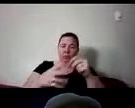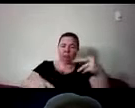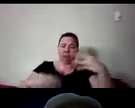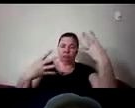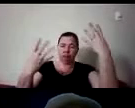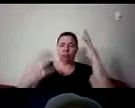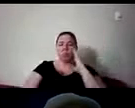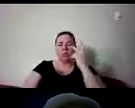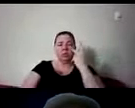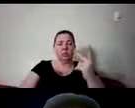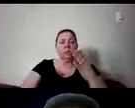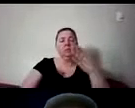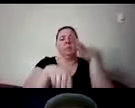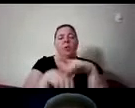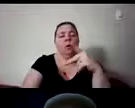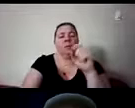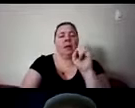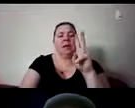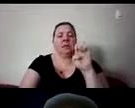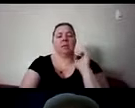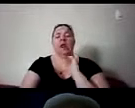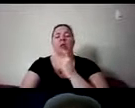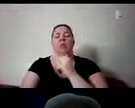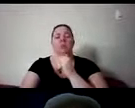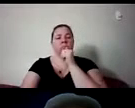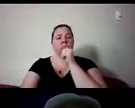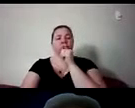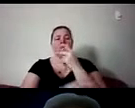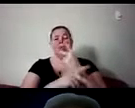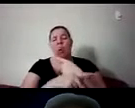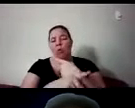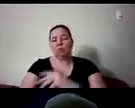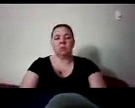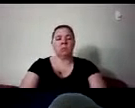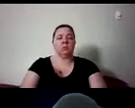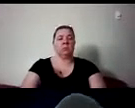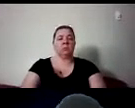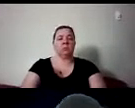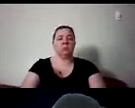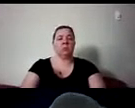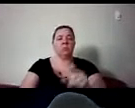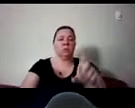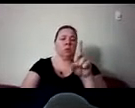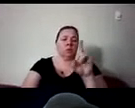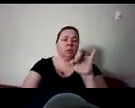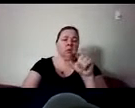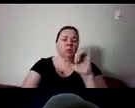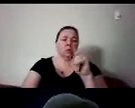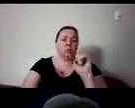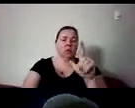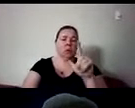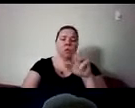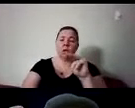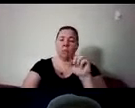it. Onpassive, our proprietary products. Okay? Digital marketing, I spent some time on it, right? The traffic I just